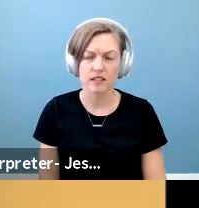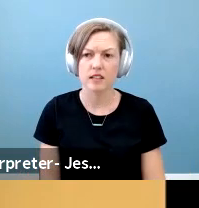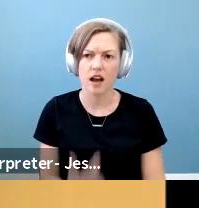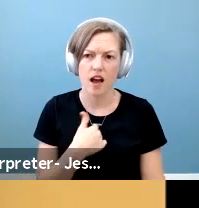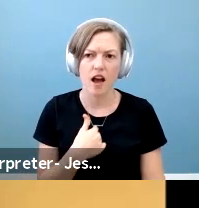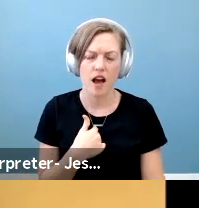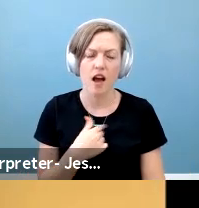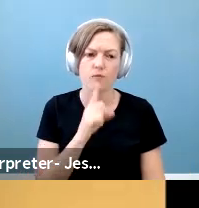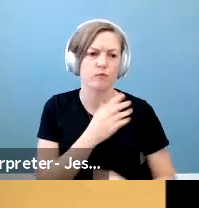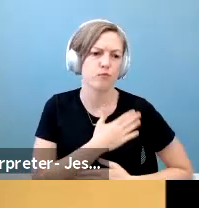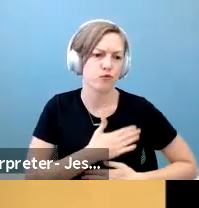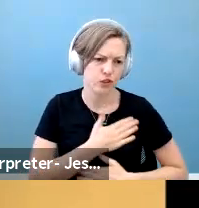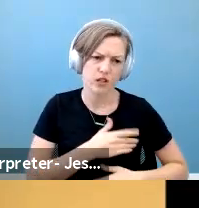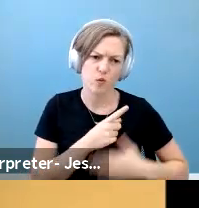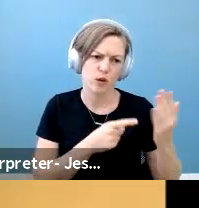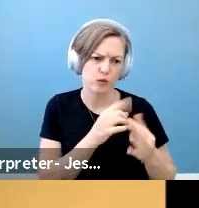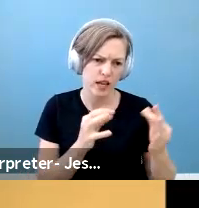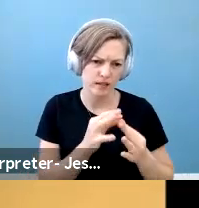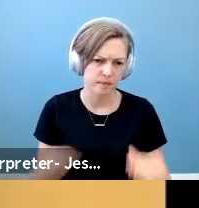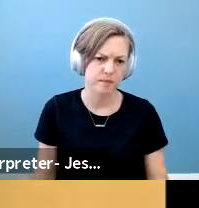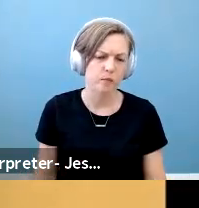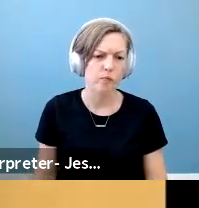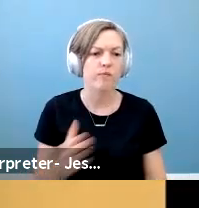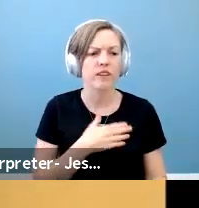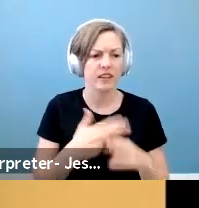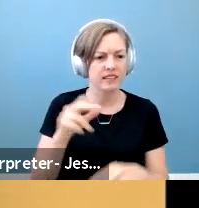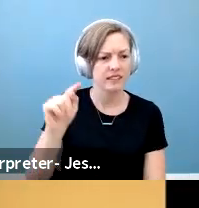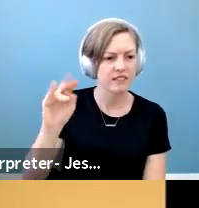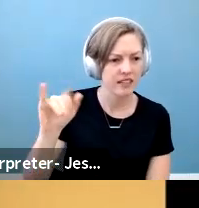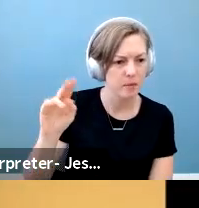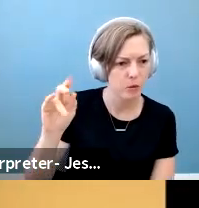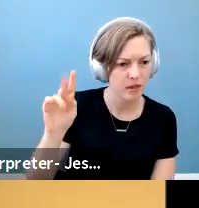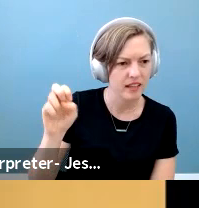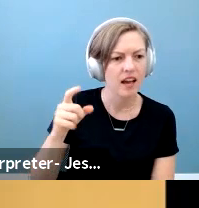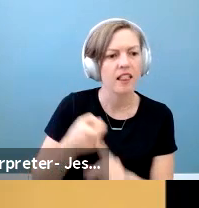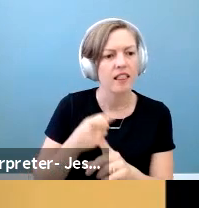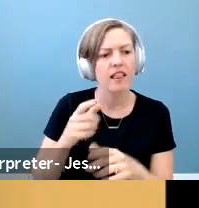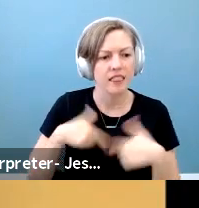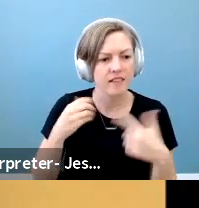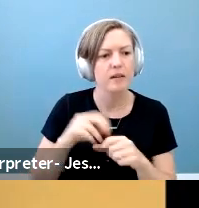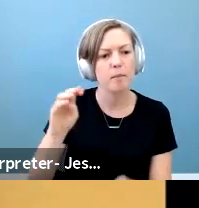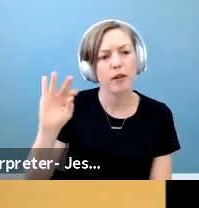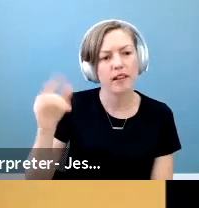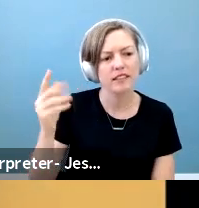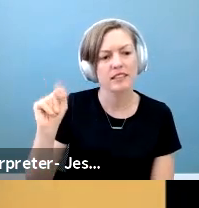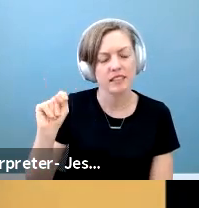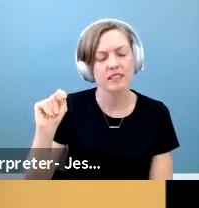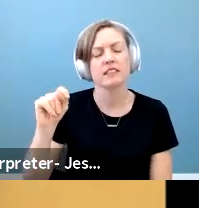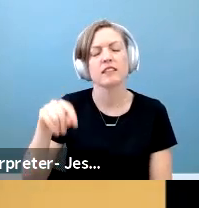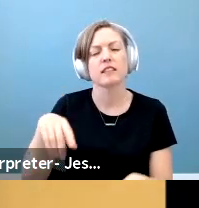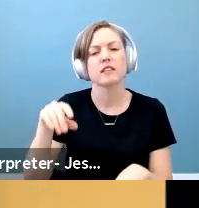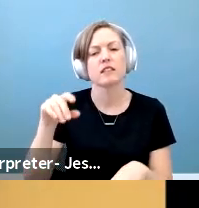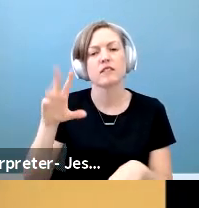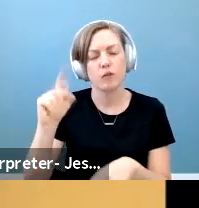I really appreciated what you said. My name's Tiffany Bloomley, and I live in Burlington, Vermont, and I represent the city's South End